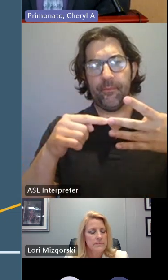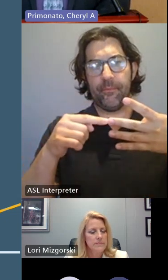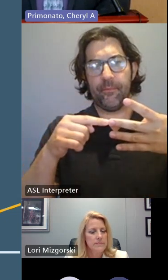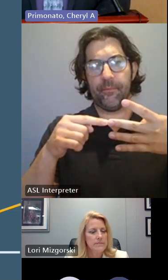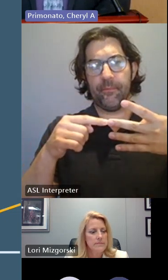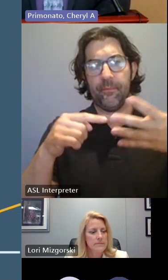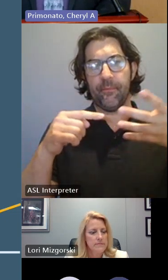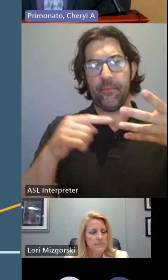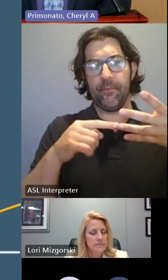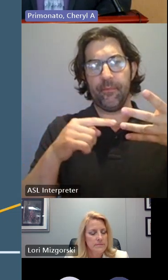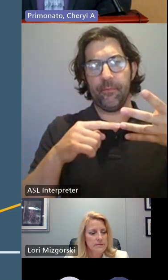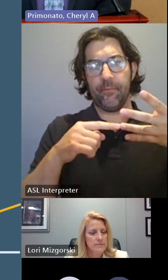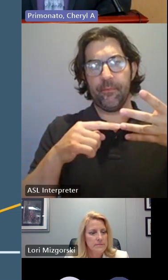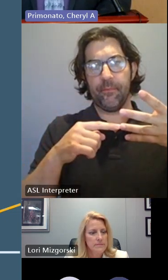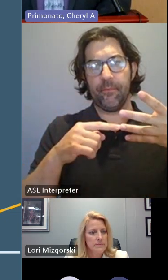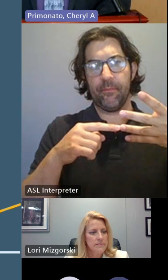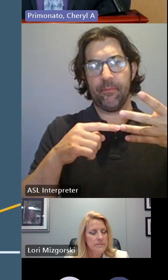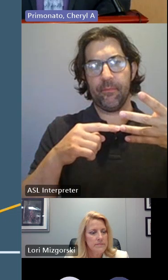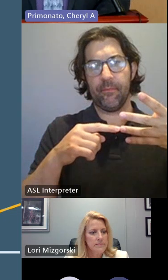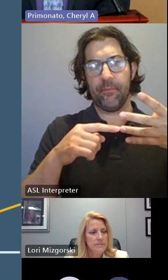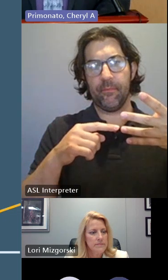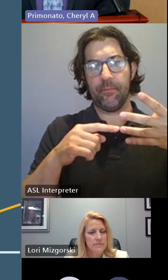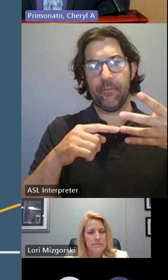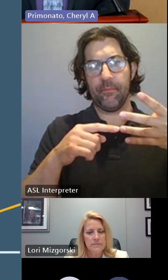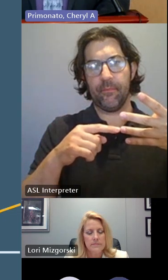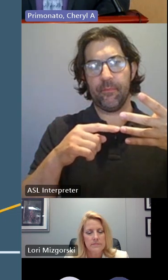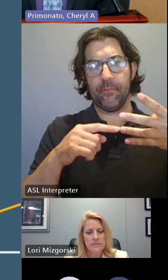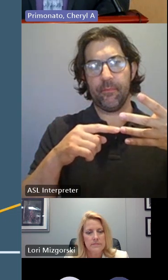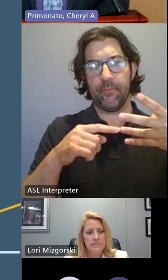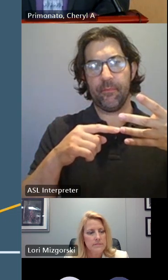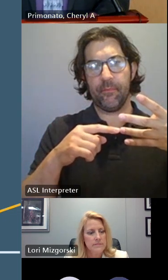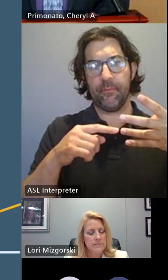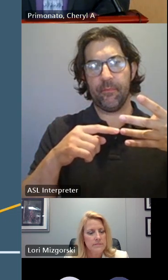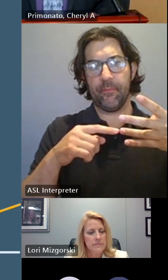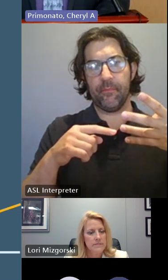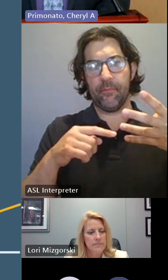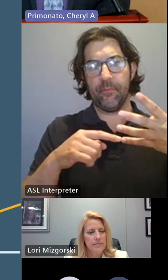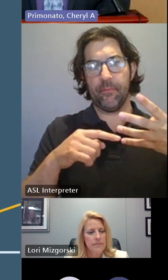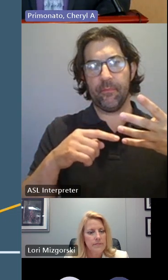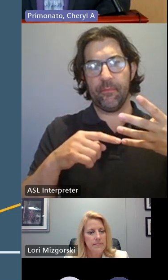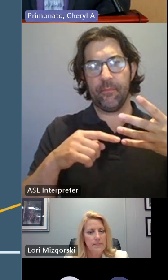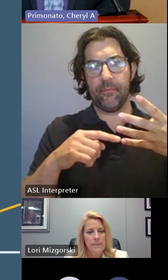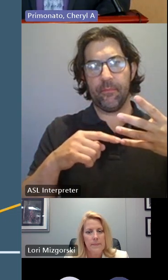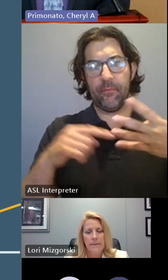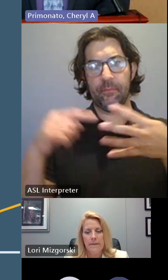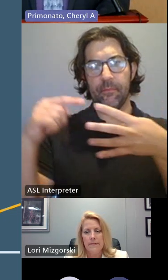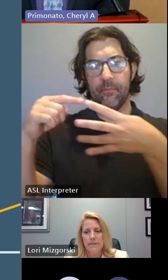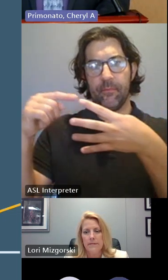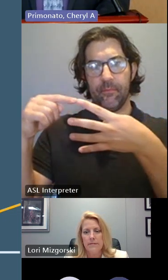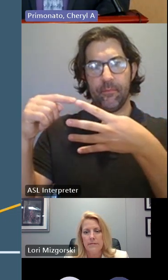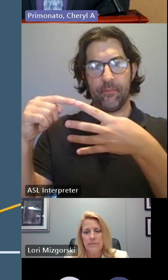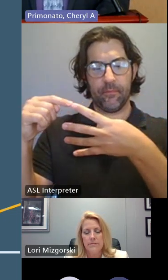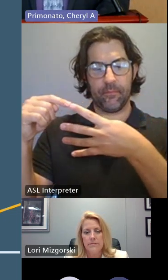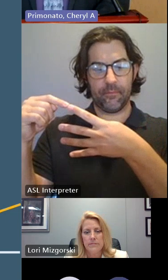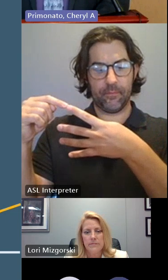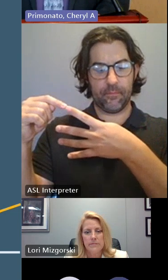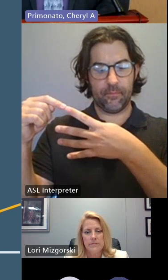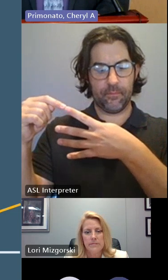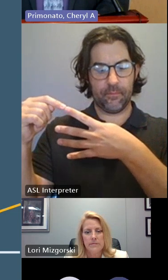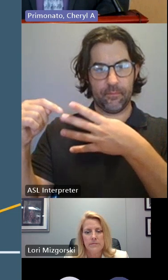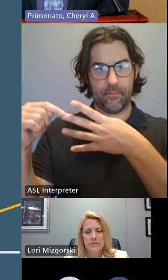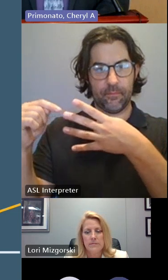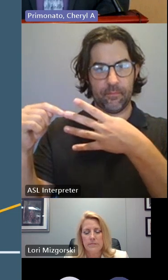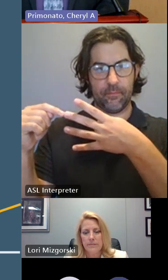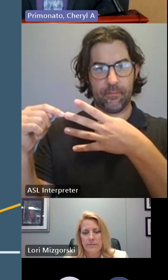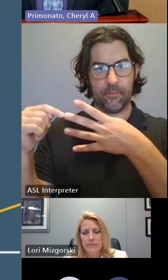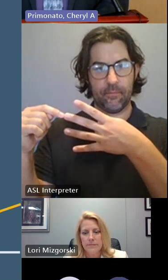replacement, tunnel liner, shotcrete repairs, temporary traffic control during construction, pavement